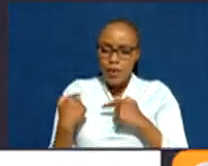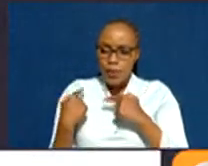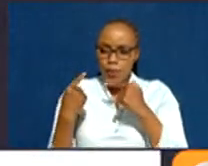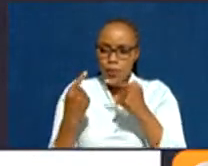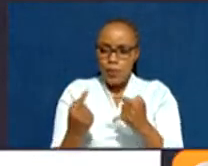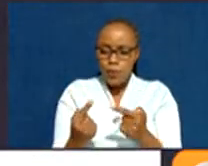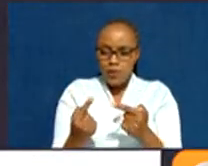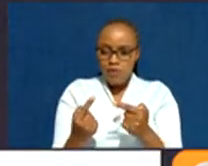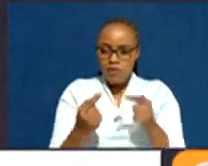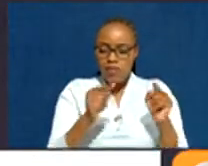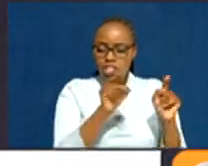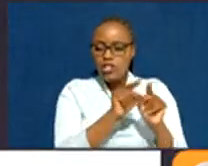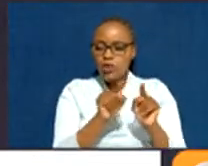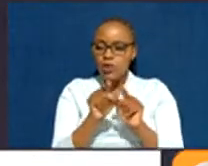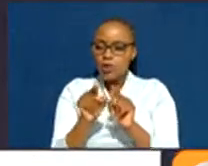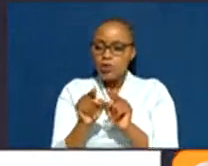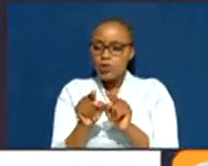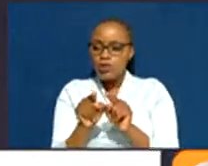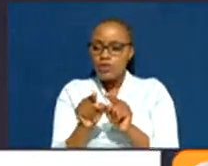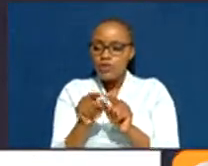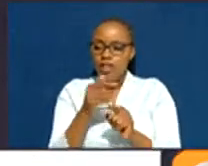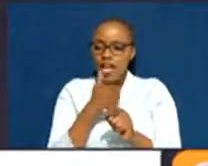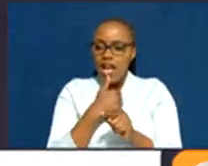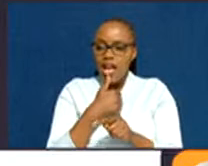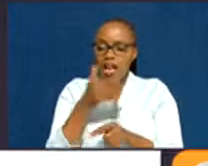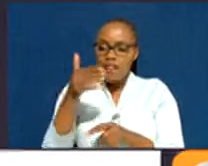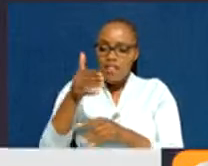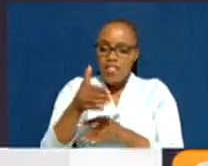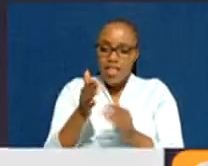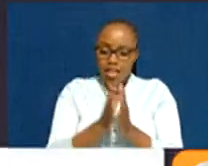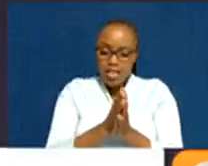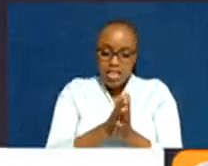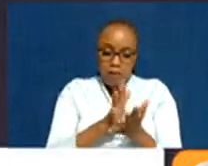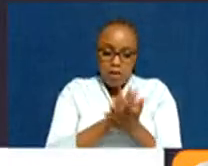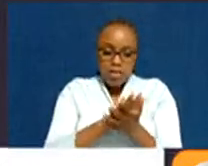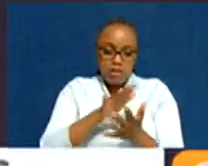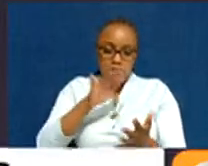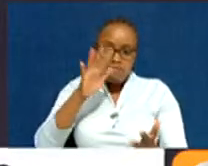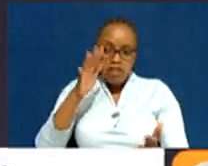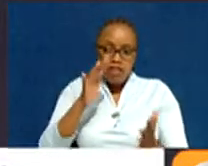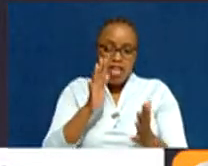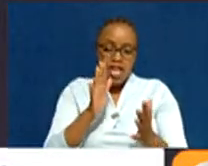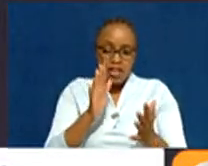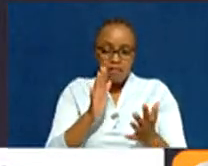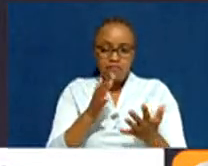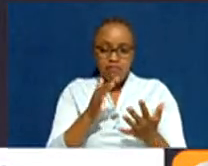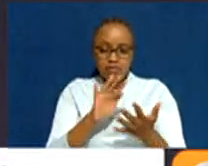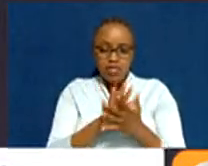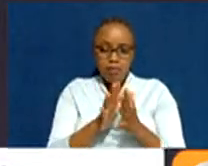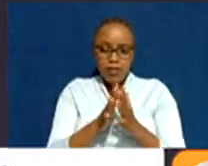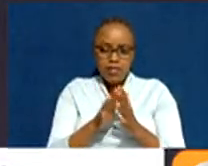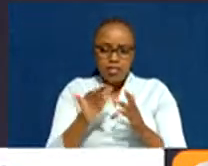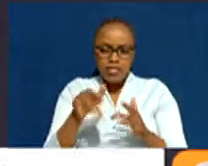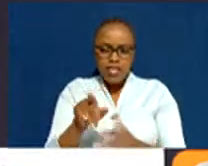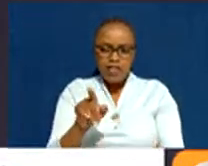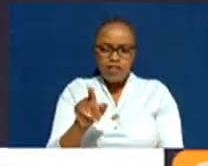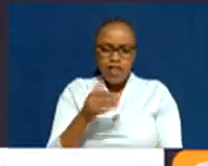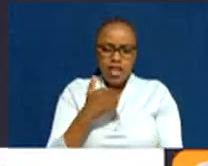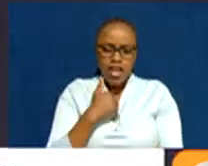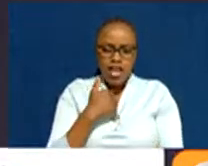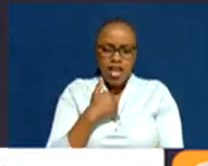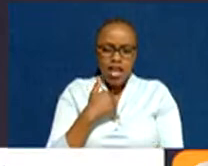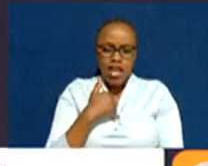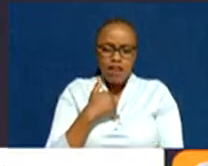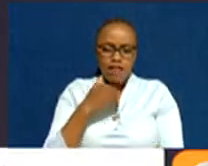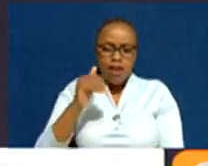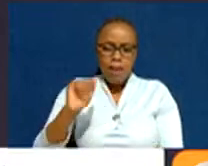been around and she's been hailed and indeed has been a force for the Commonwealth, she hasn't really been